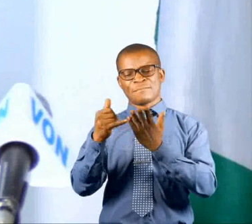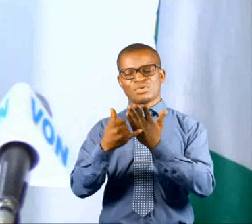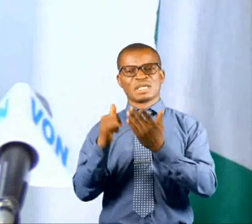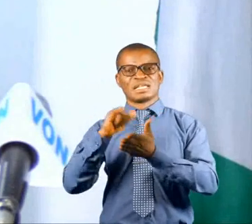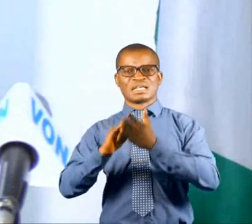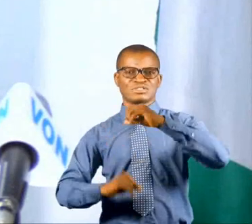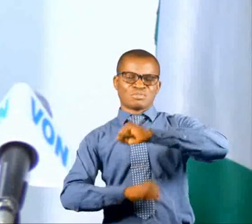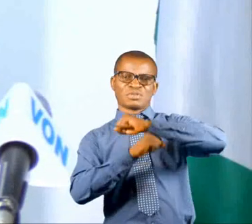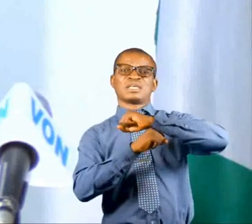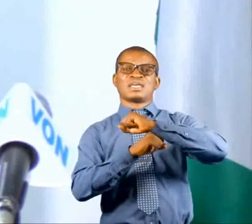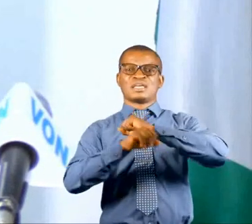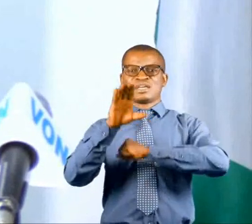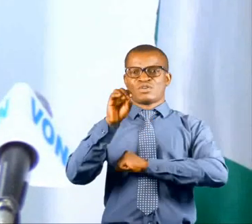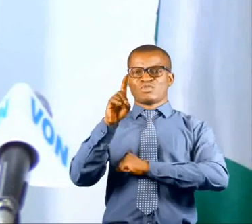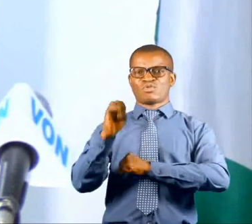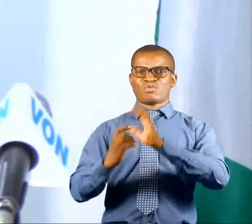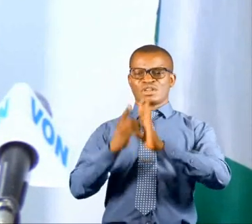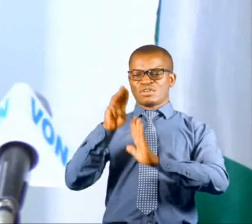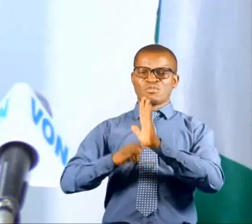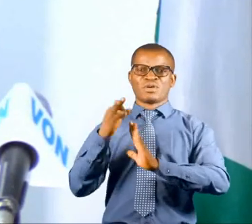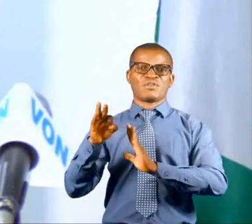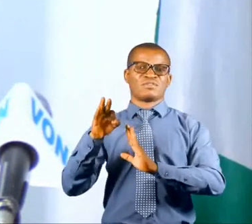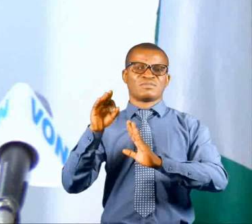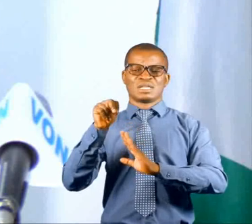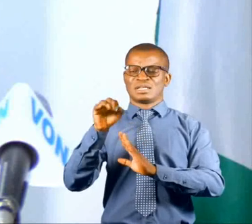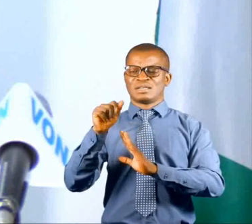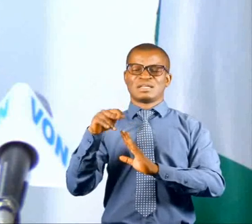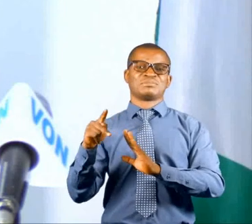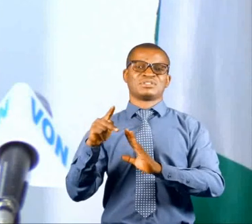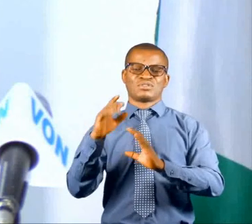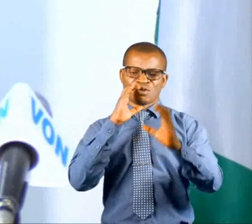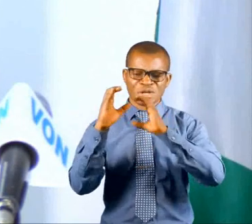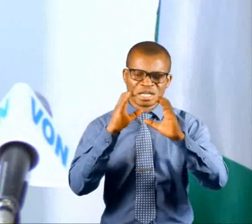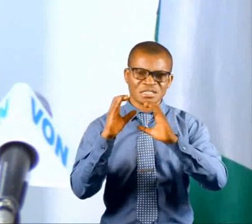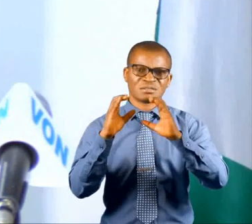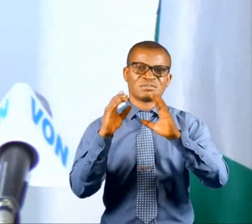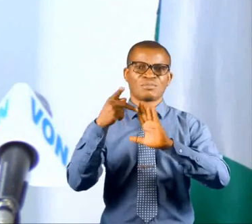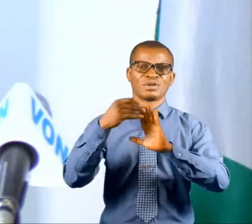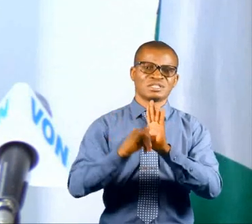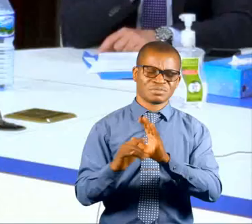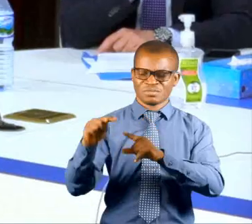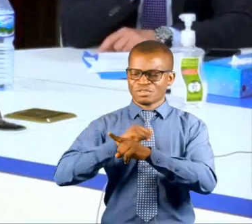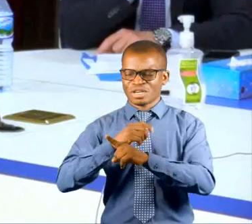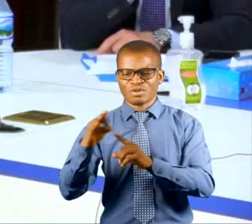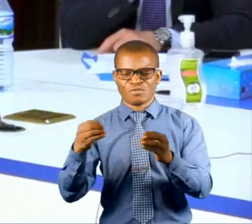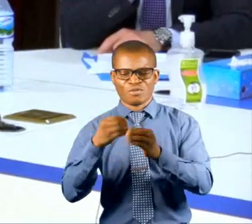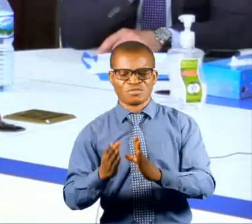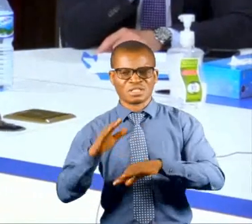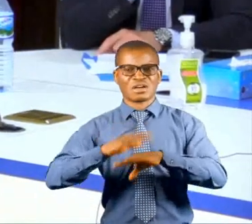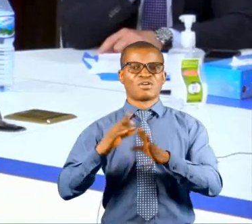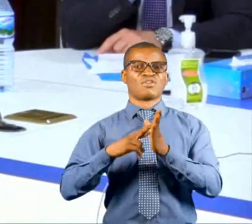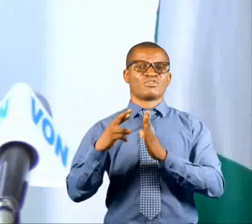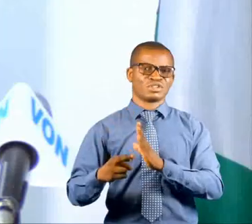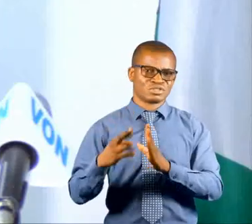project, which supported the co-development of the NAPTIP strategy communication policy, the training of NAPTIP's officers